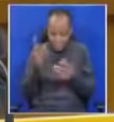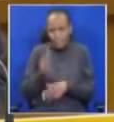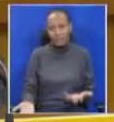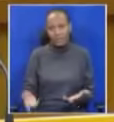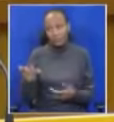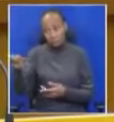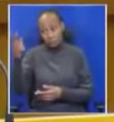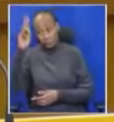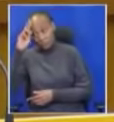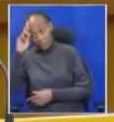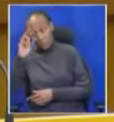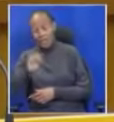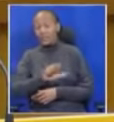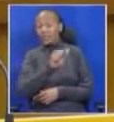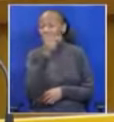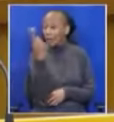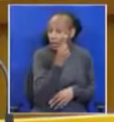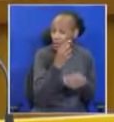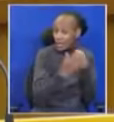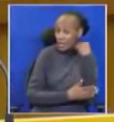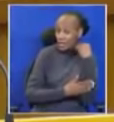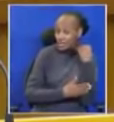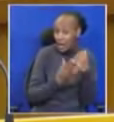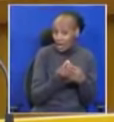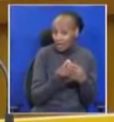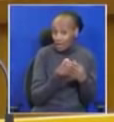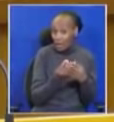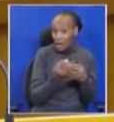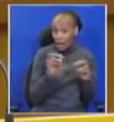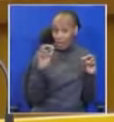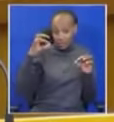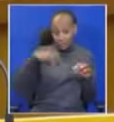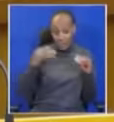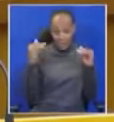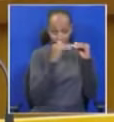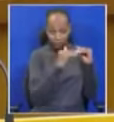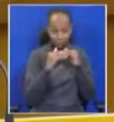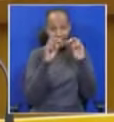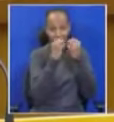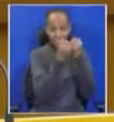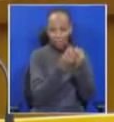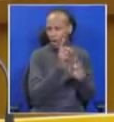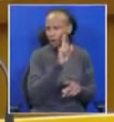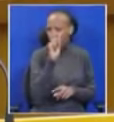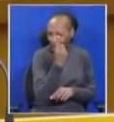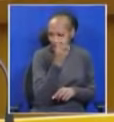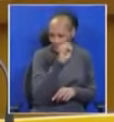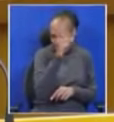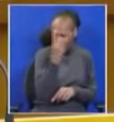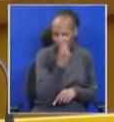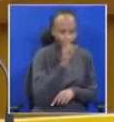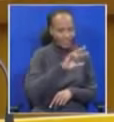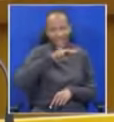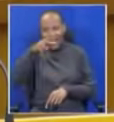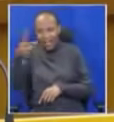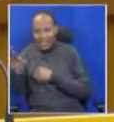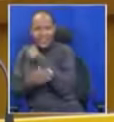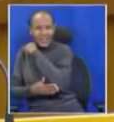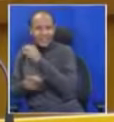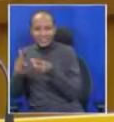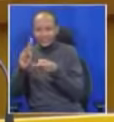the only country in the world that has embraced a minimum wage. Many countries, actually, if you go to